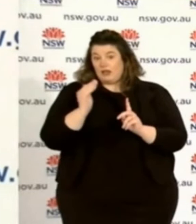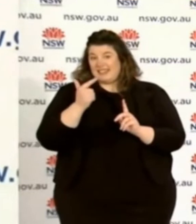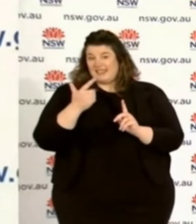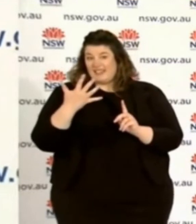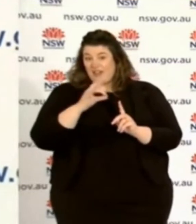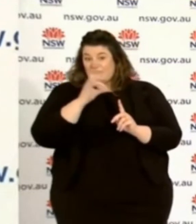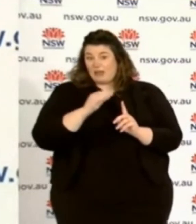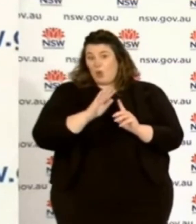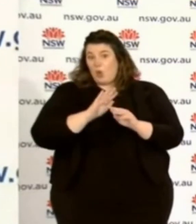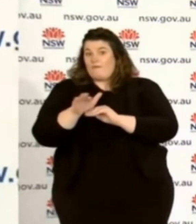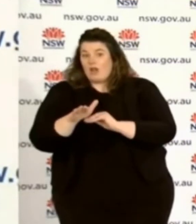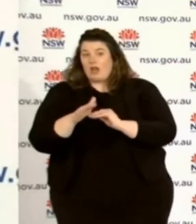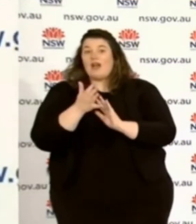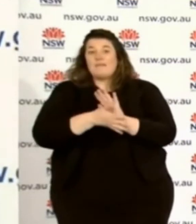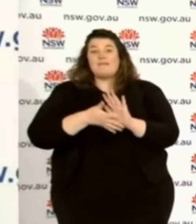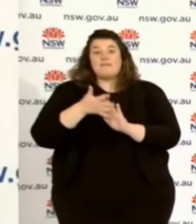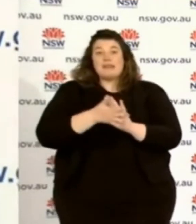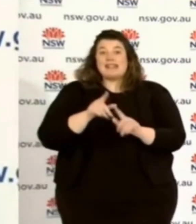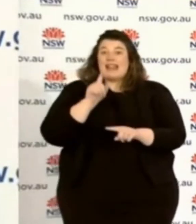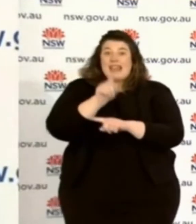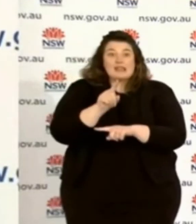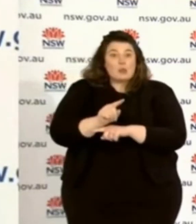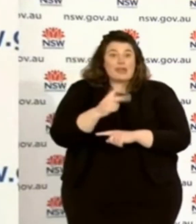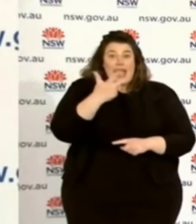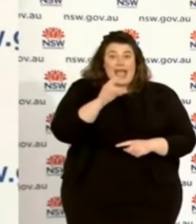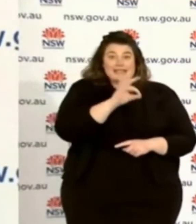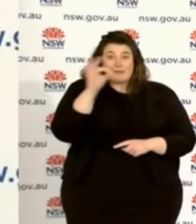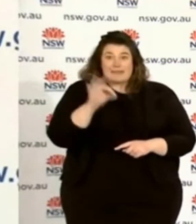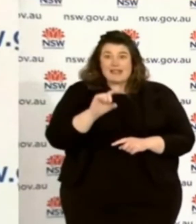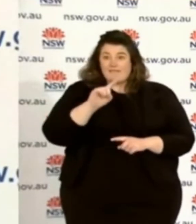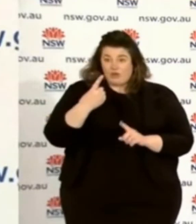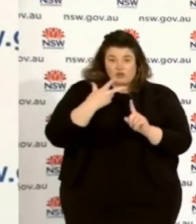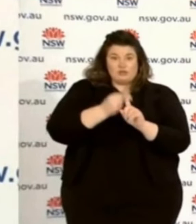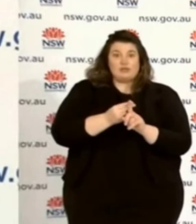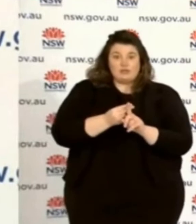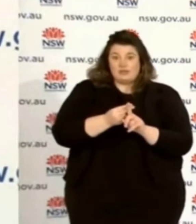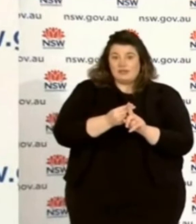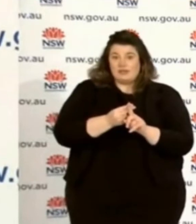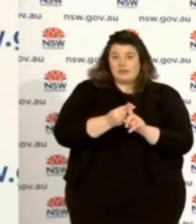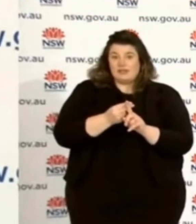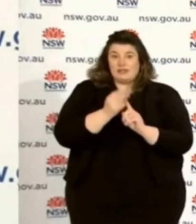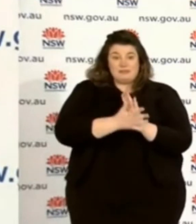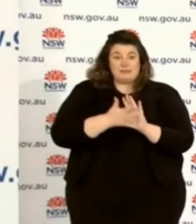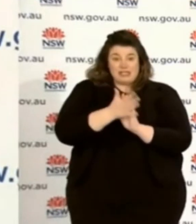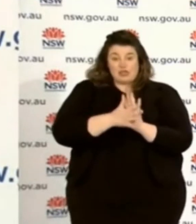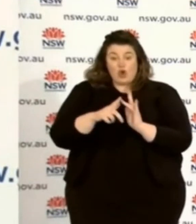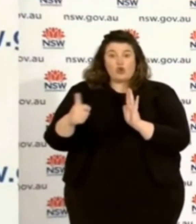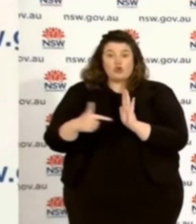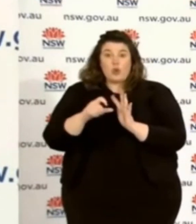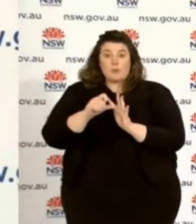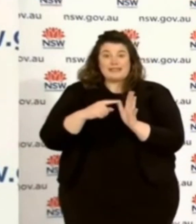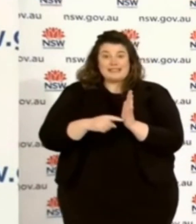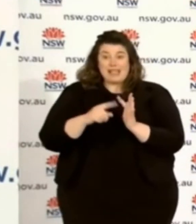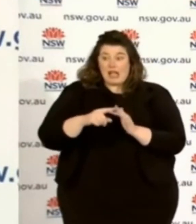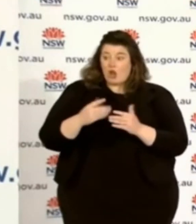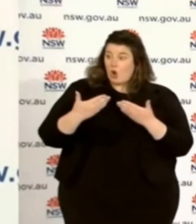confidence, hopefully, that within early next week we might even hit 80% first dose. So by the time that date in October